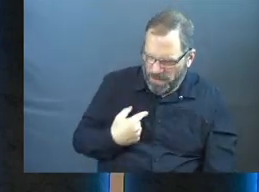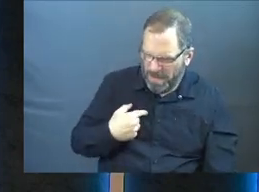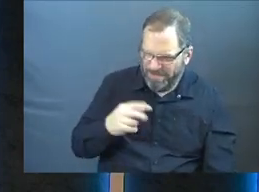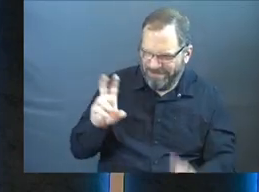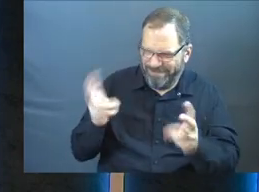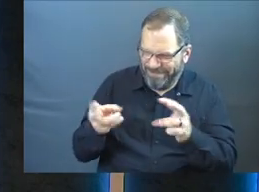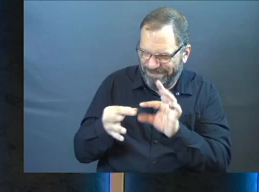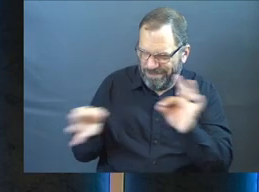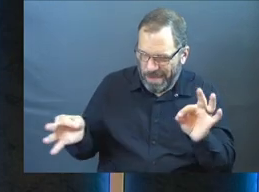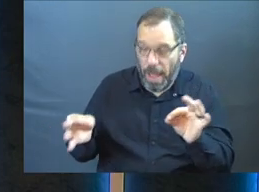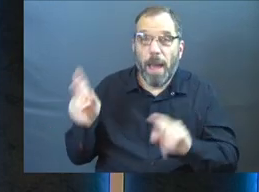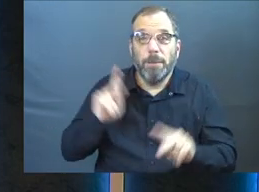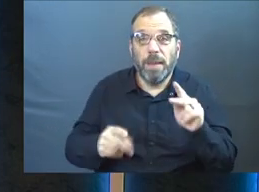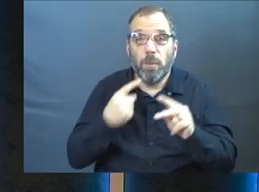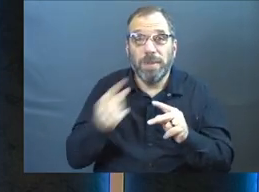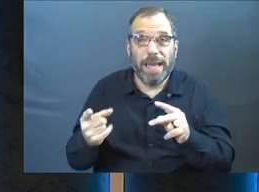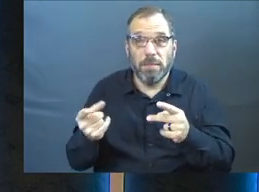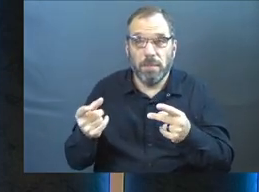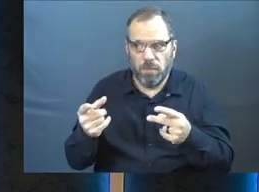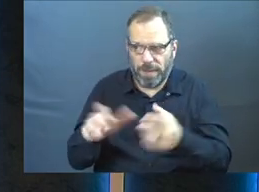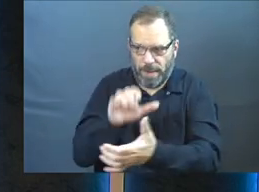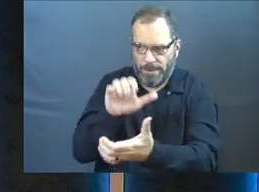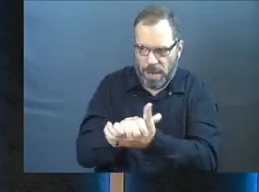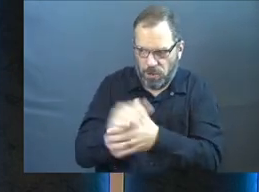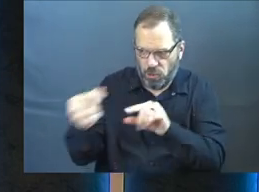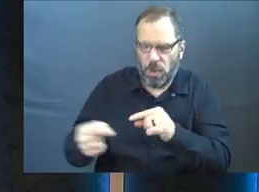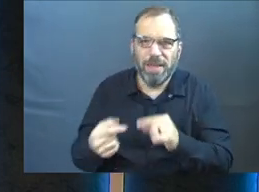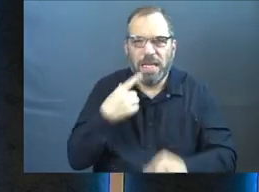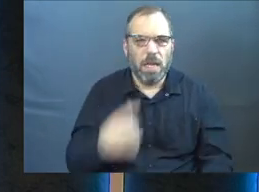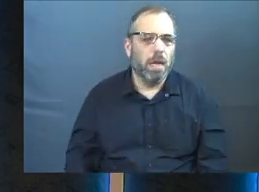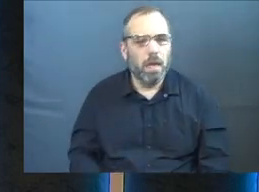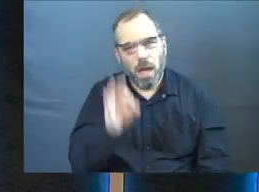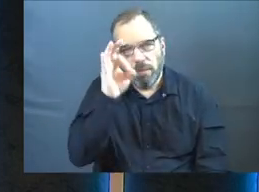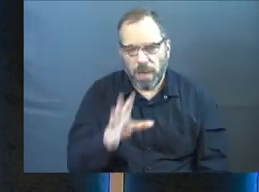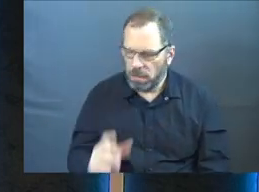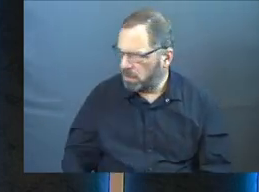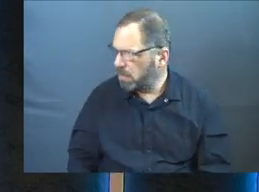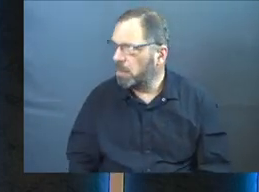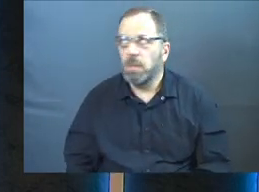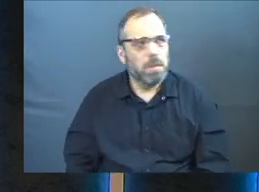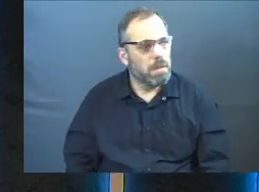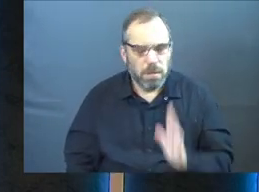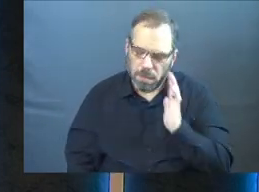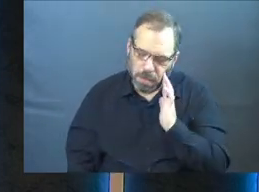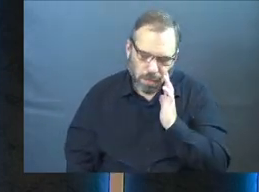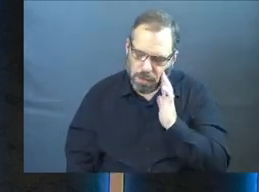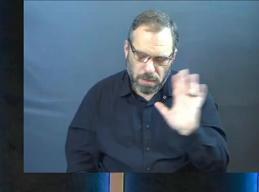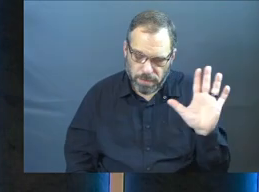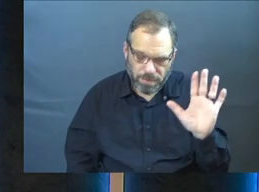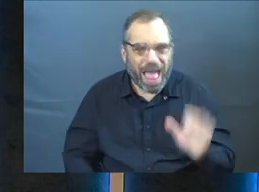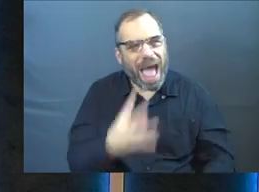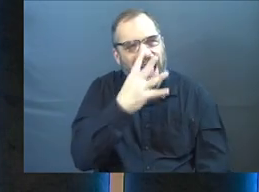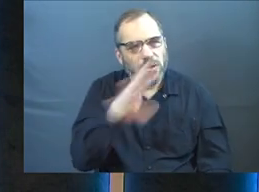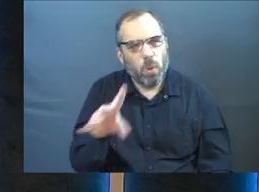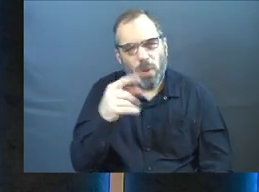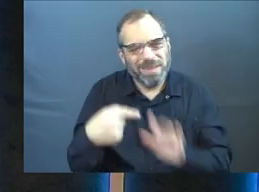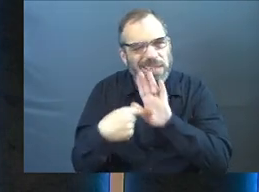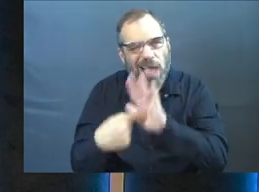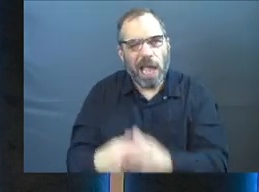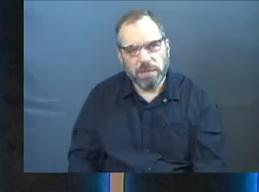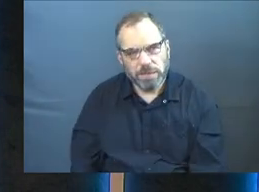and often people will say this to me when a marriage is struggling. They will say, Pastor, I got to tell you, I ignored the